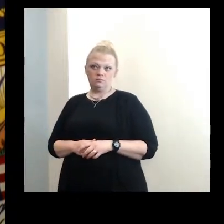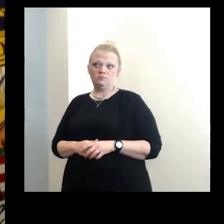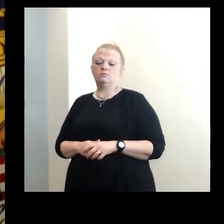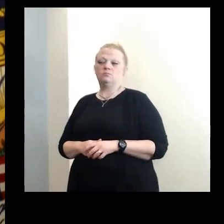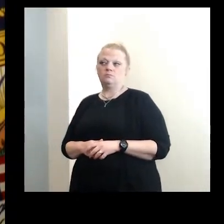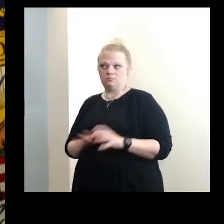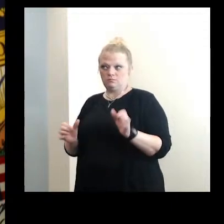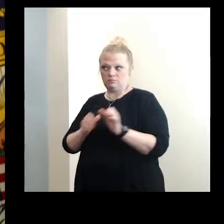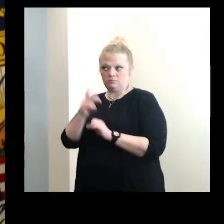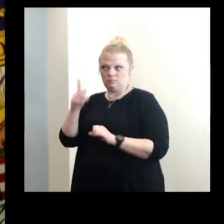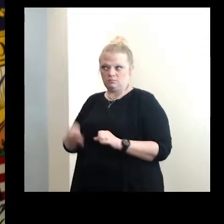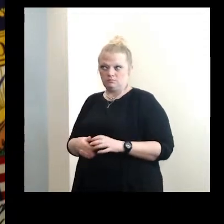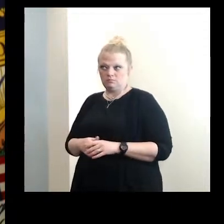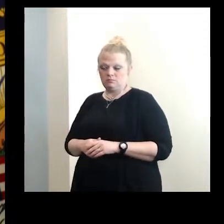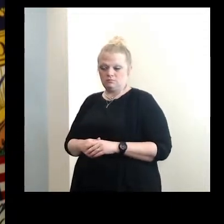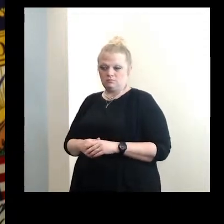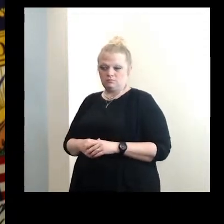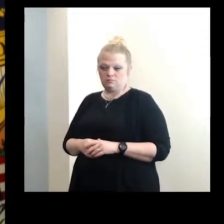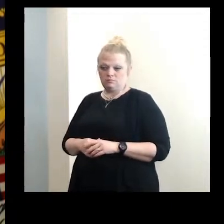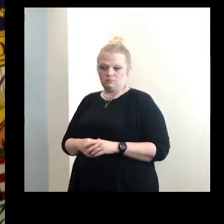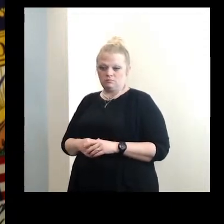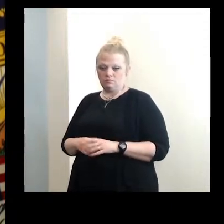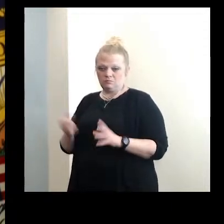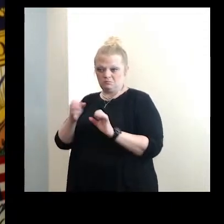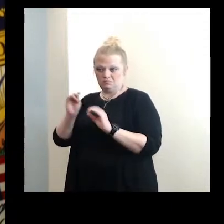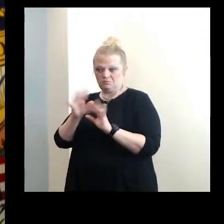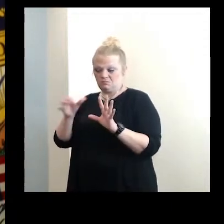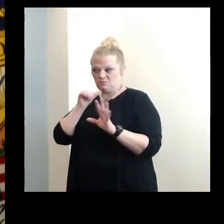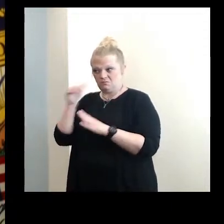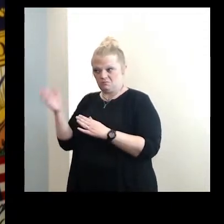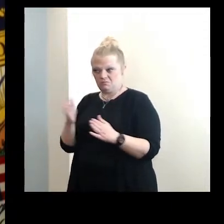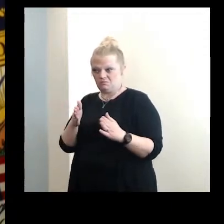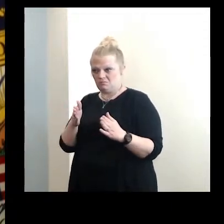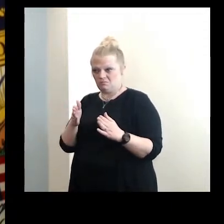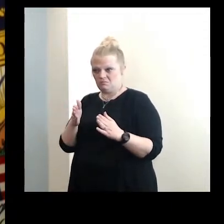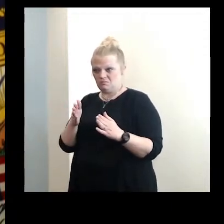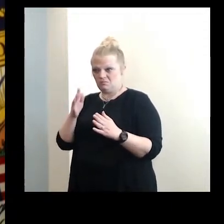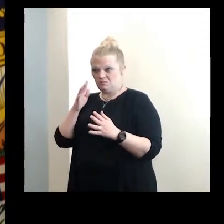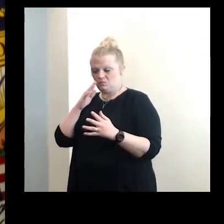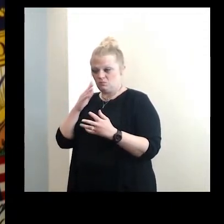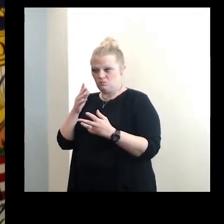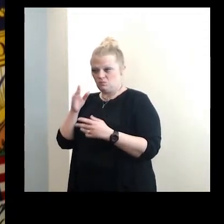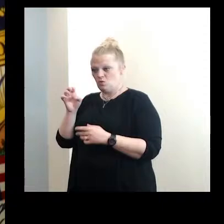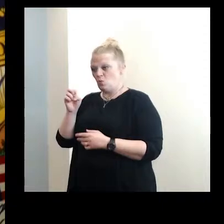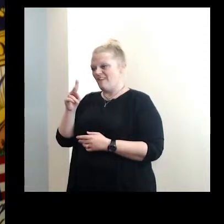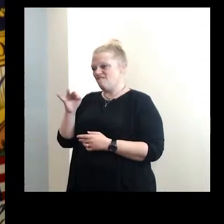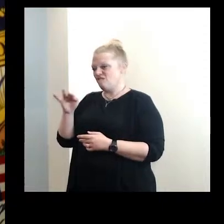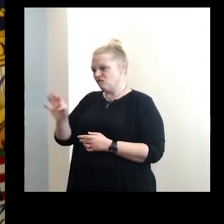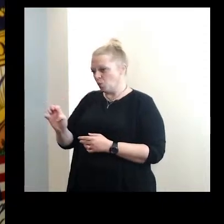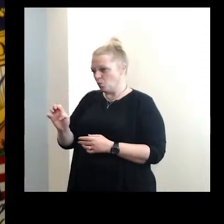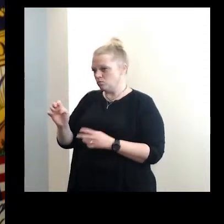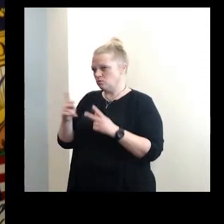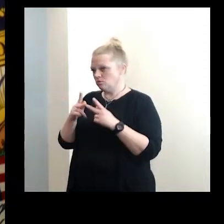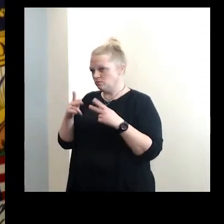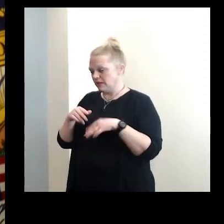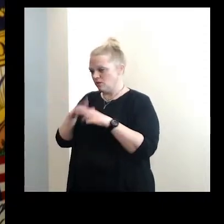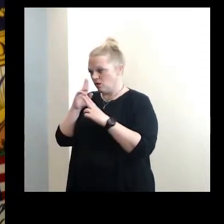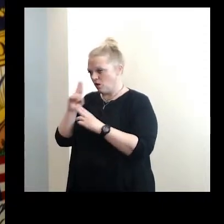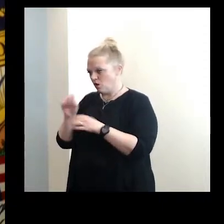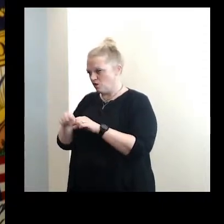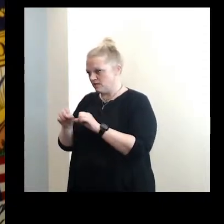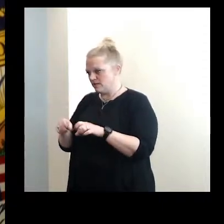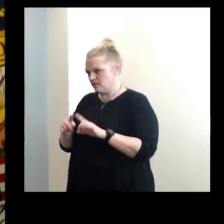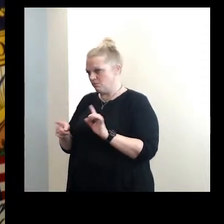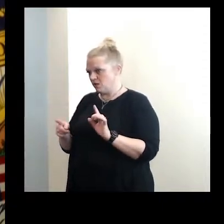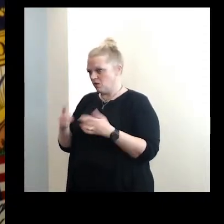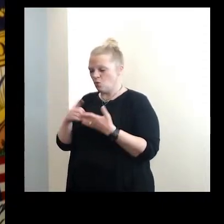Just to follow up to the last question, you pretty much made it clear you're not planning on being the enforcement mechanism in places that are on the honor system, but